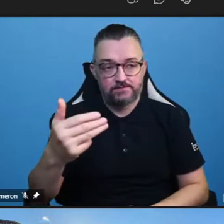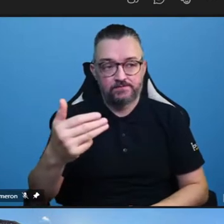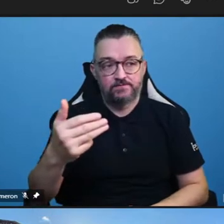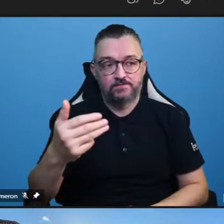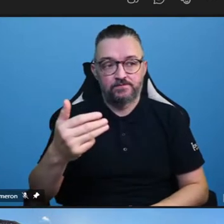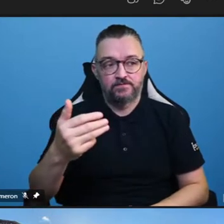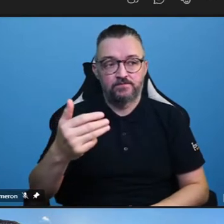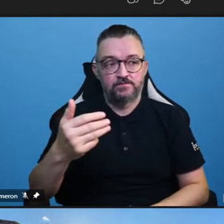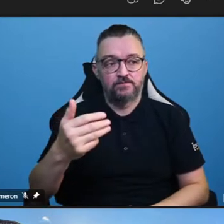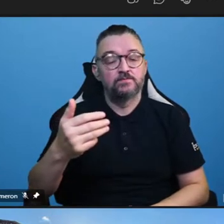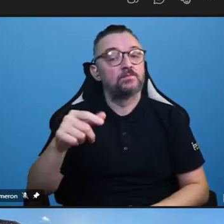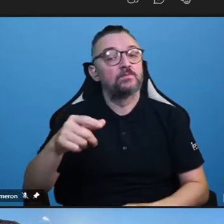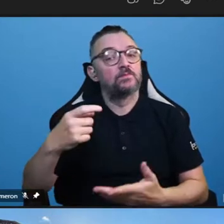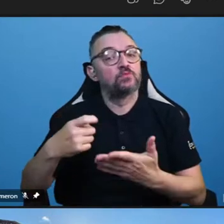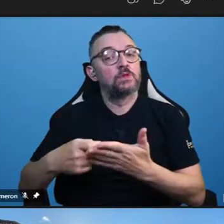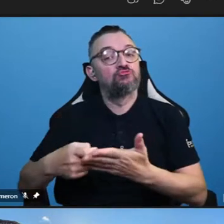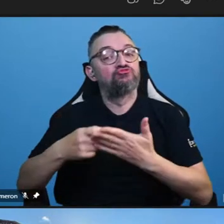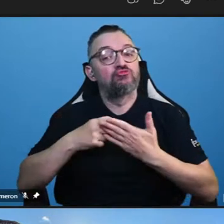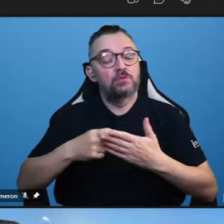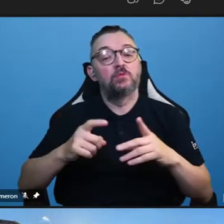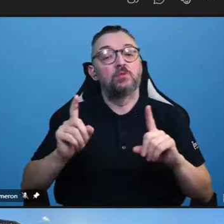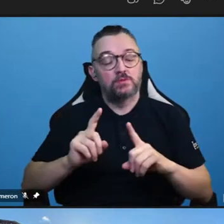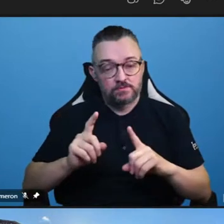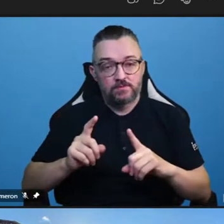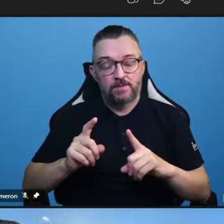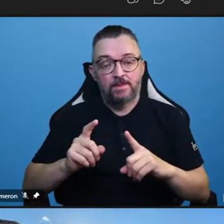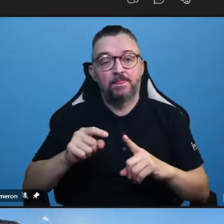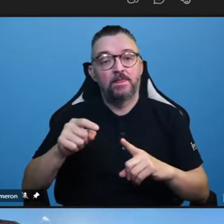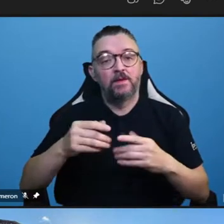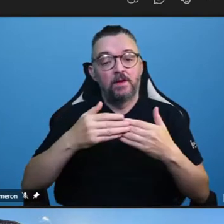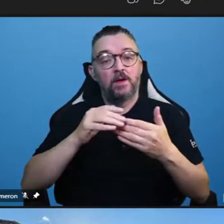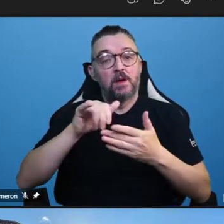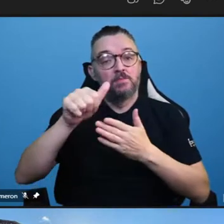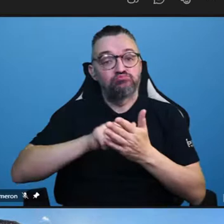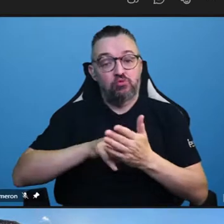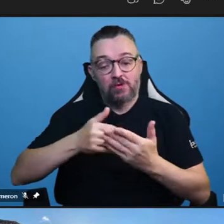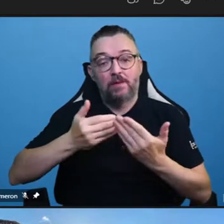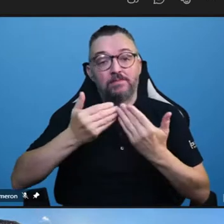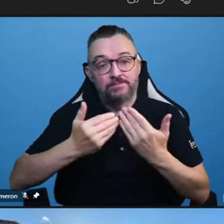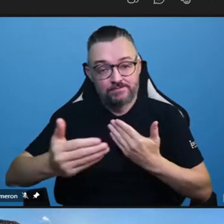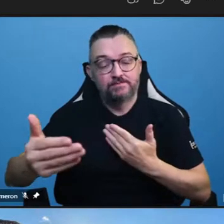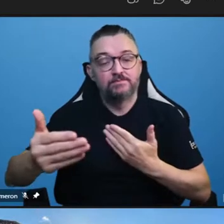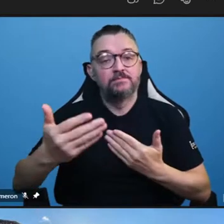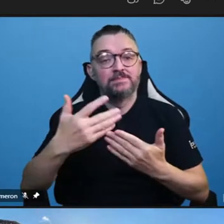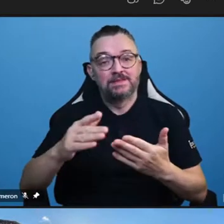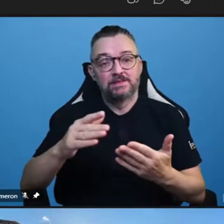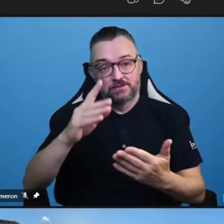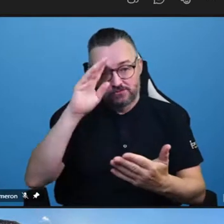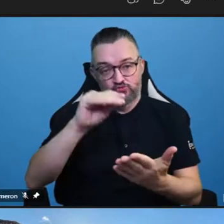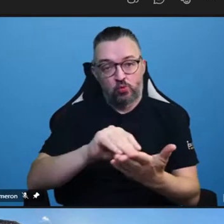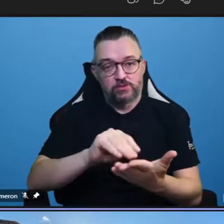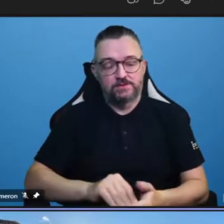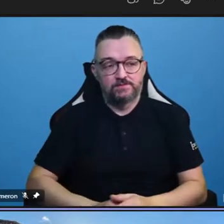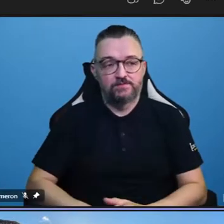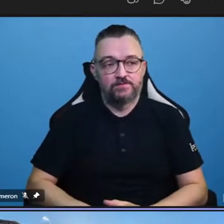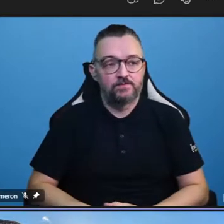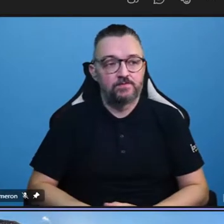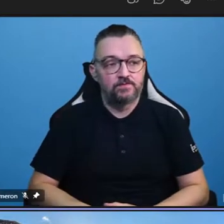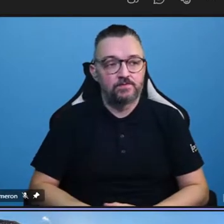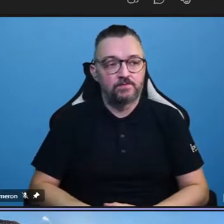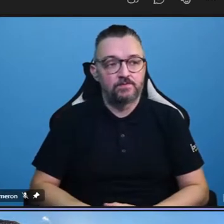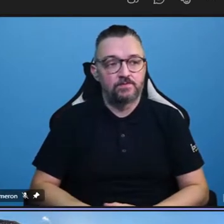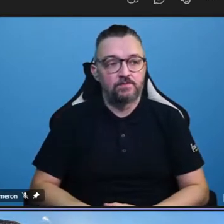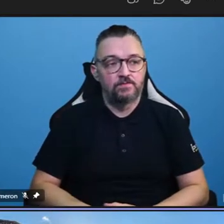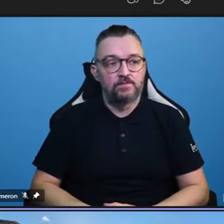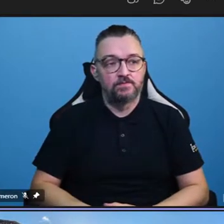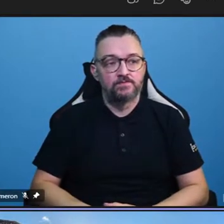And the recommendation is that the forward programme be noted. Thank you, Chair. OK, thank